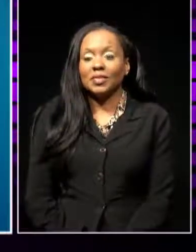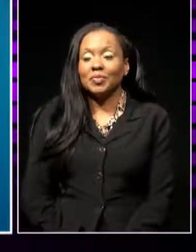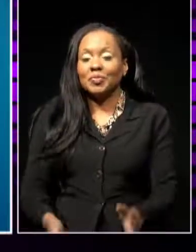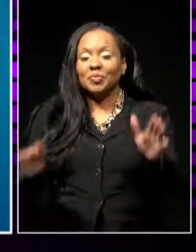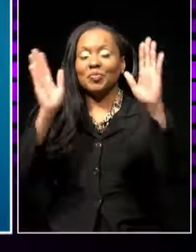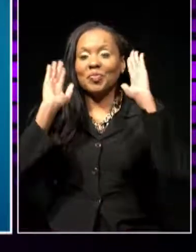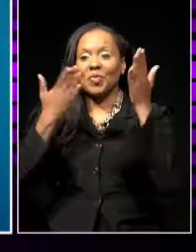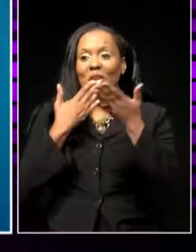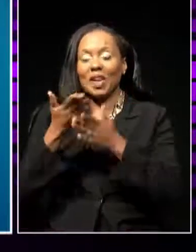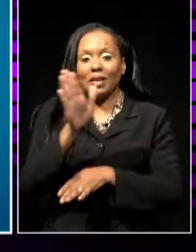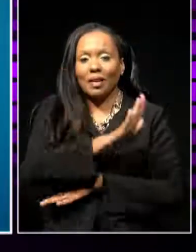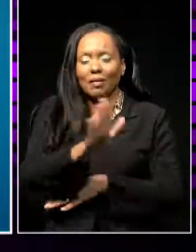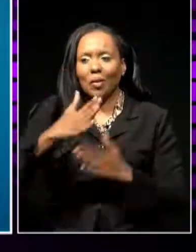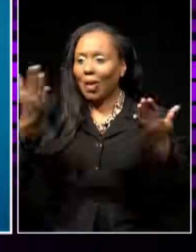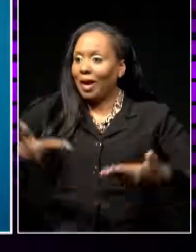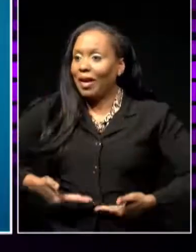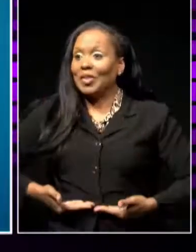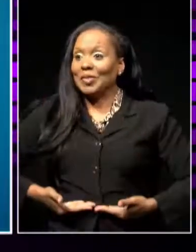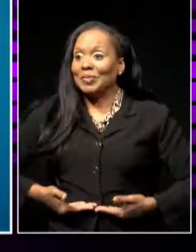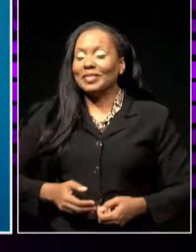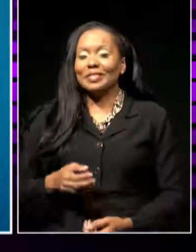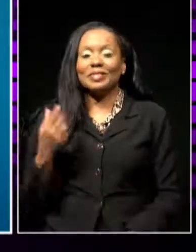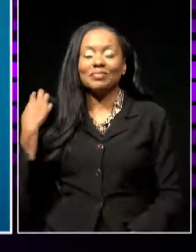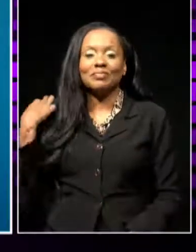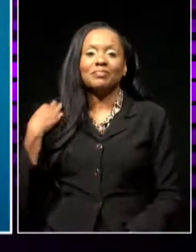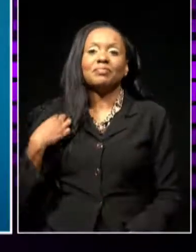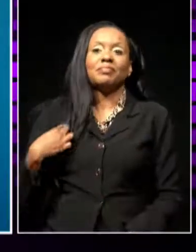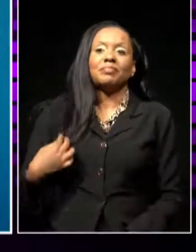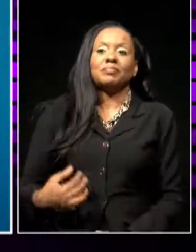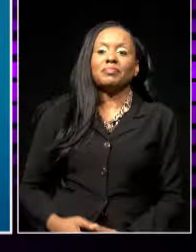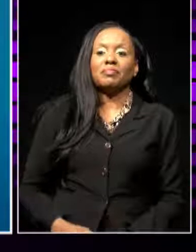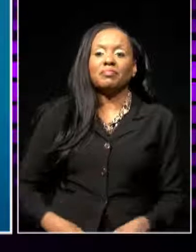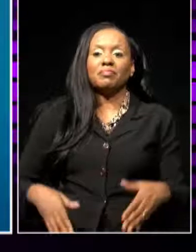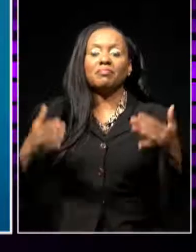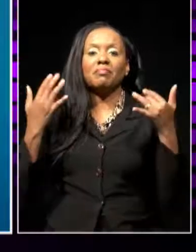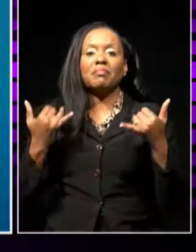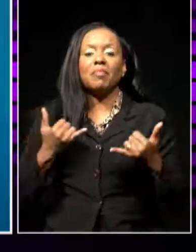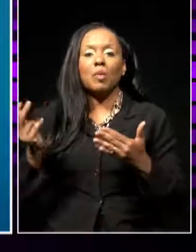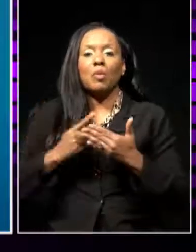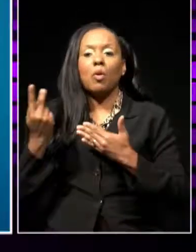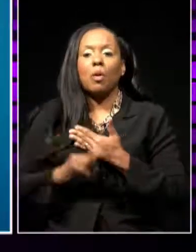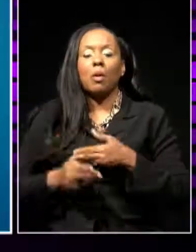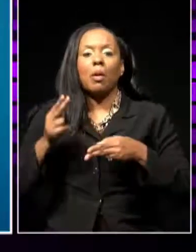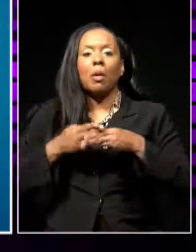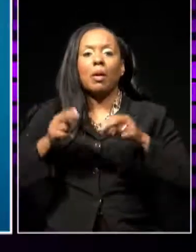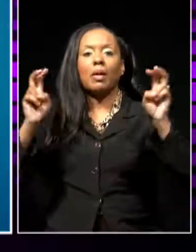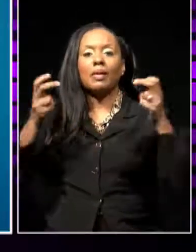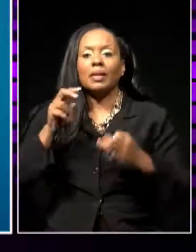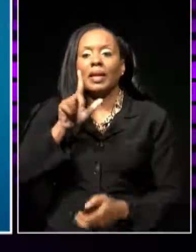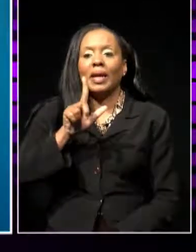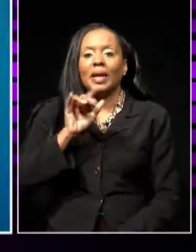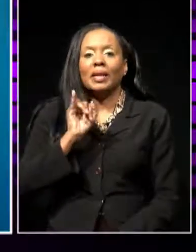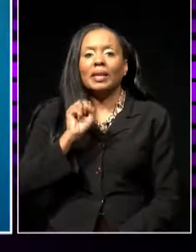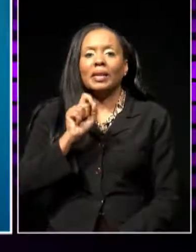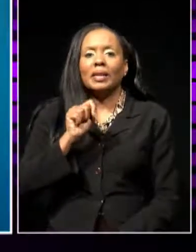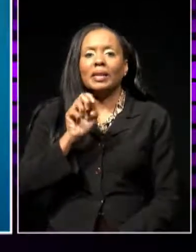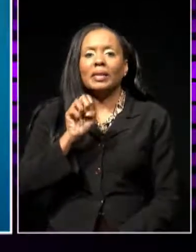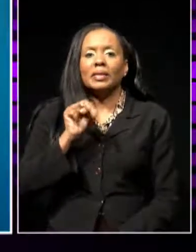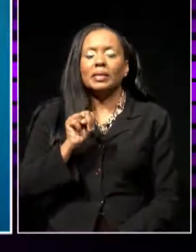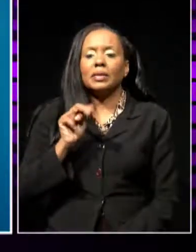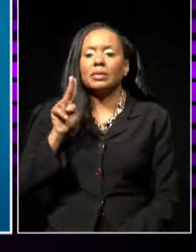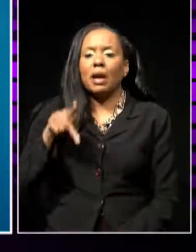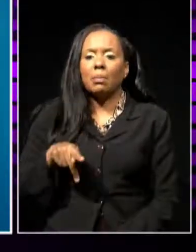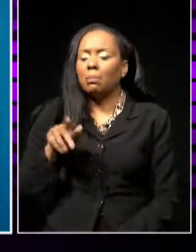Good afternoon and welcome. This is the Listen Up a Card Show, brought to you by the Ministry of Youth, Sport and Community